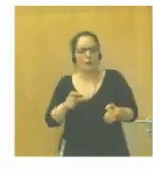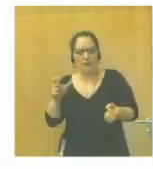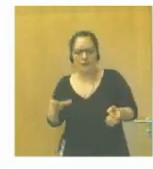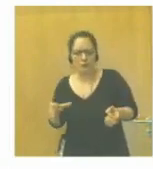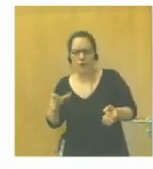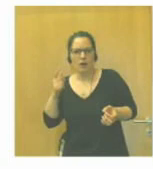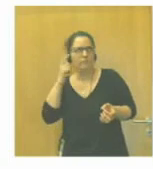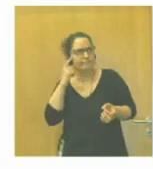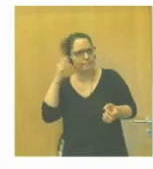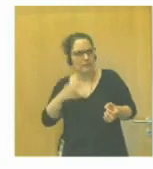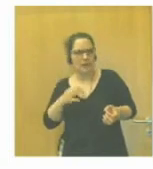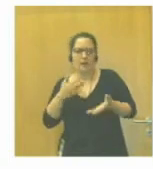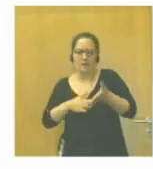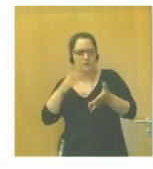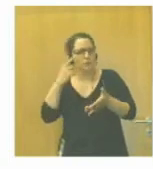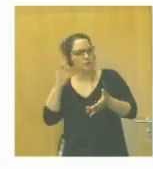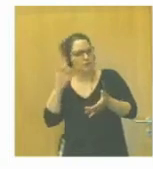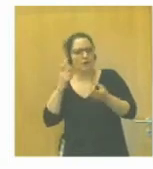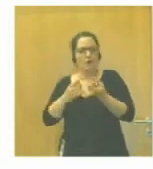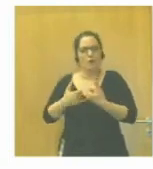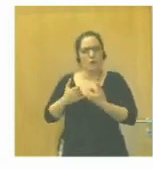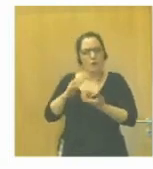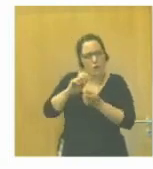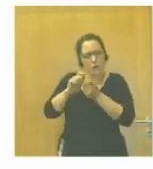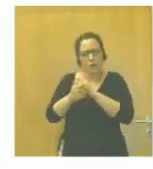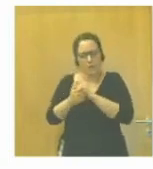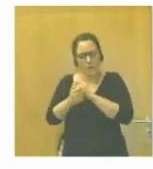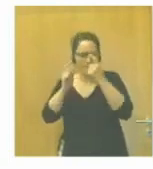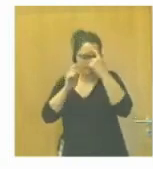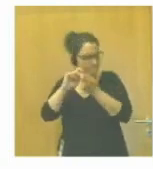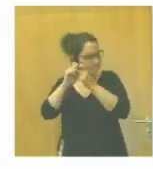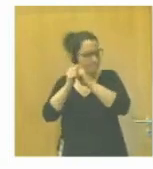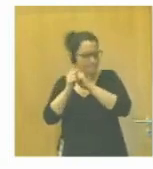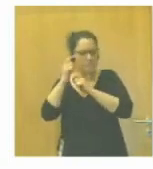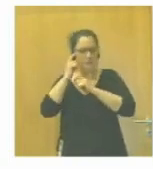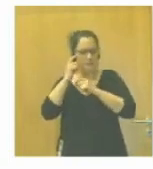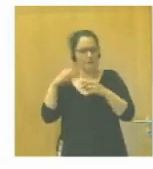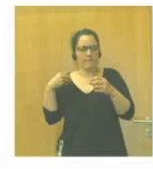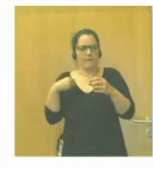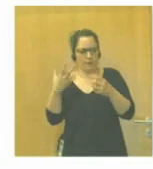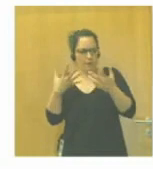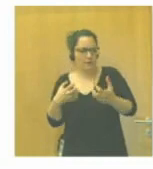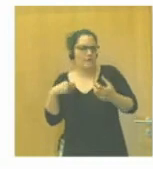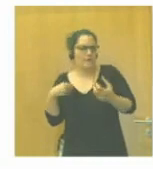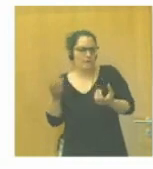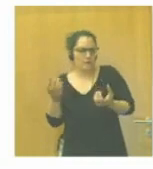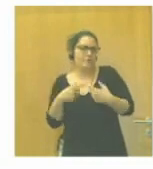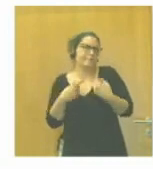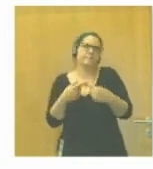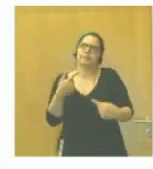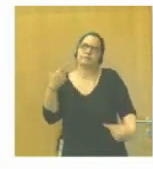can provide will help them to get there? So it's far more than just training somebody